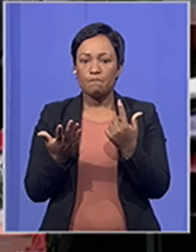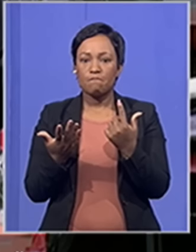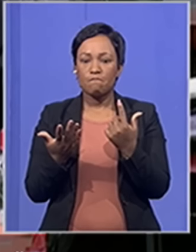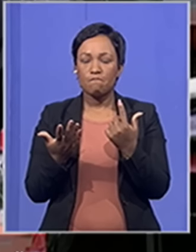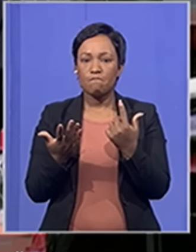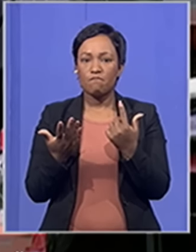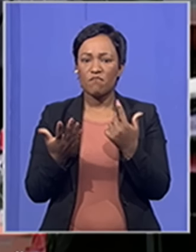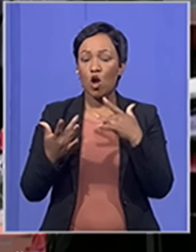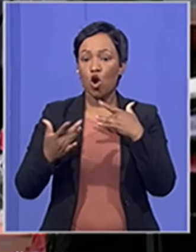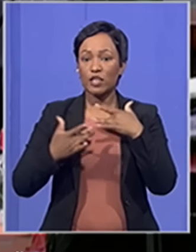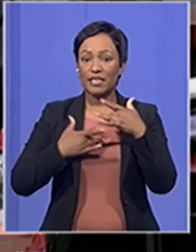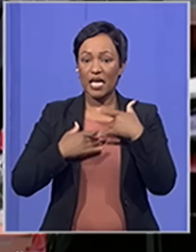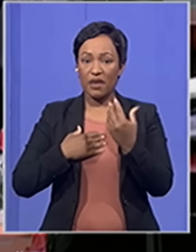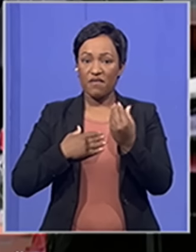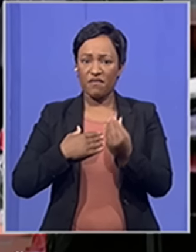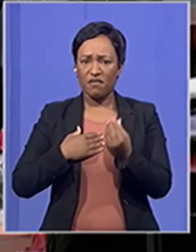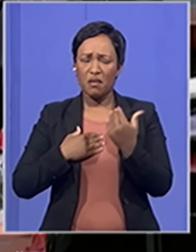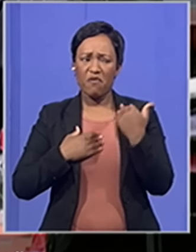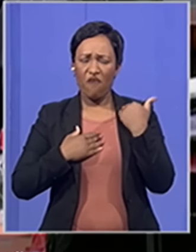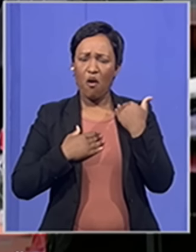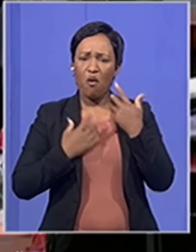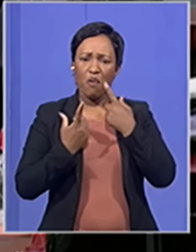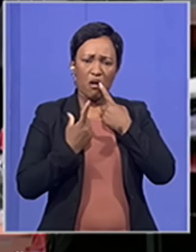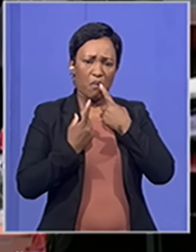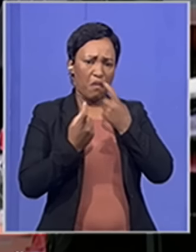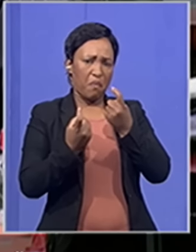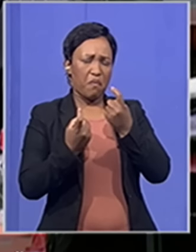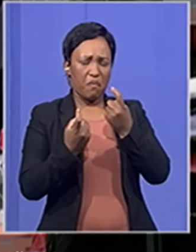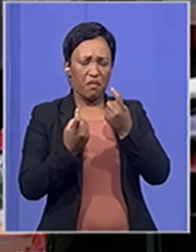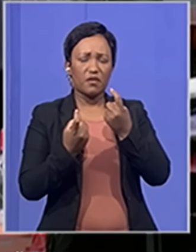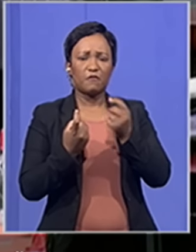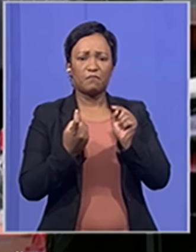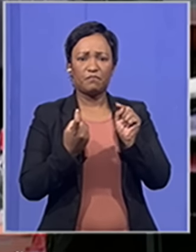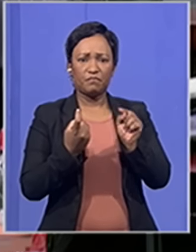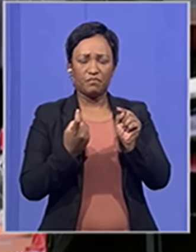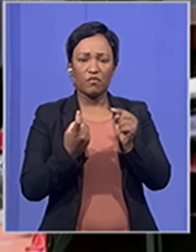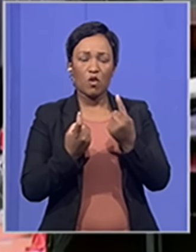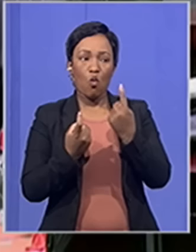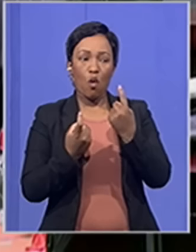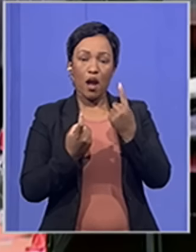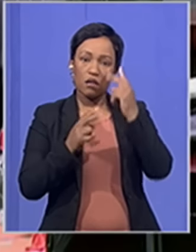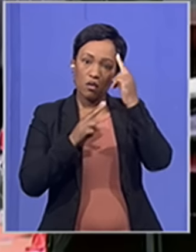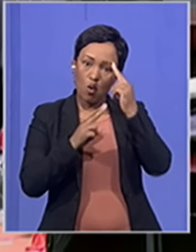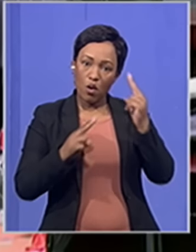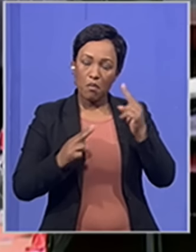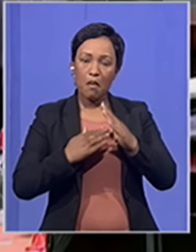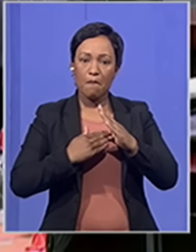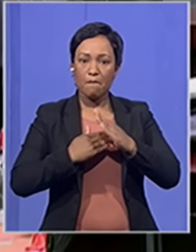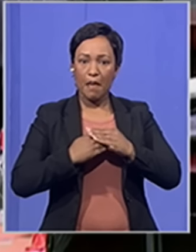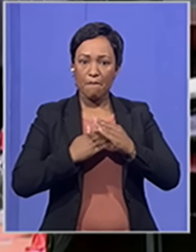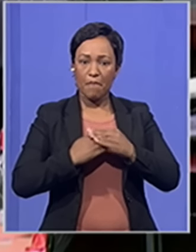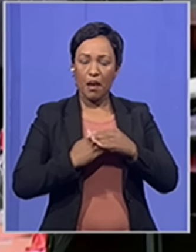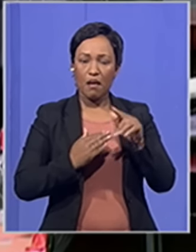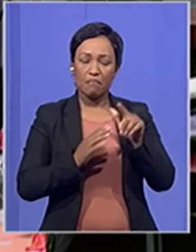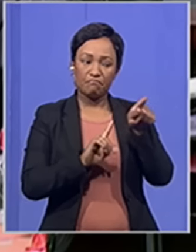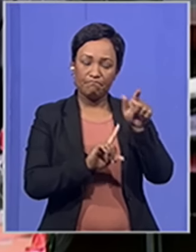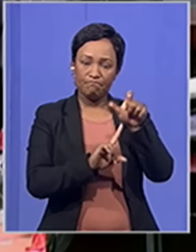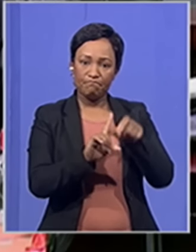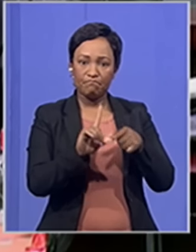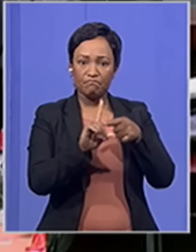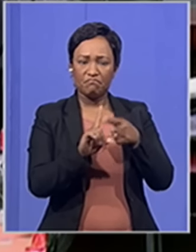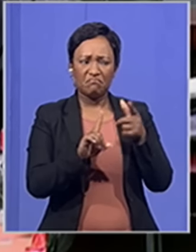the concern that we raised in relation to one of the honorable members in relation to